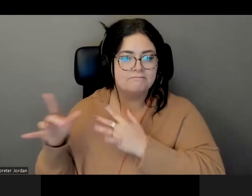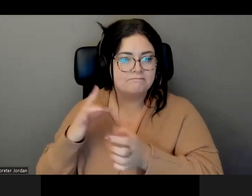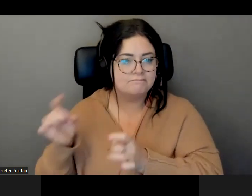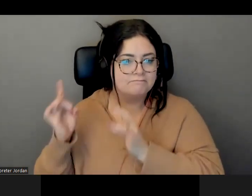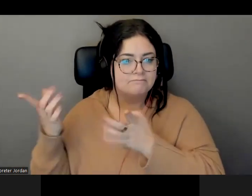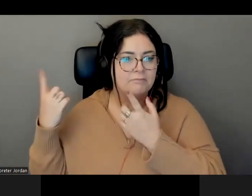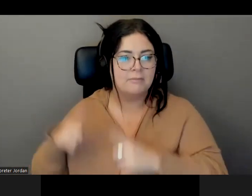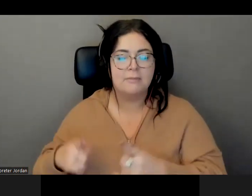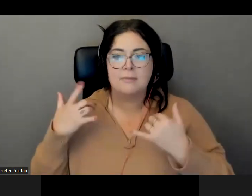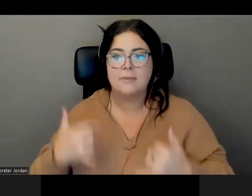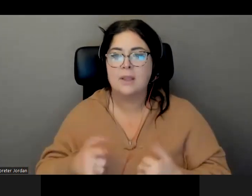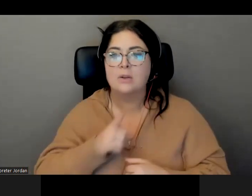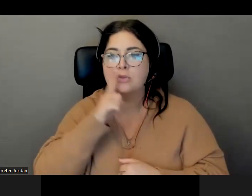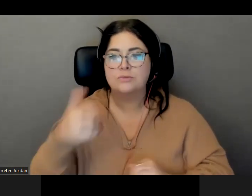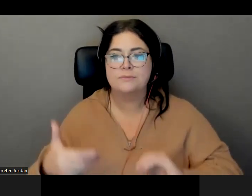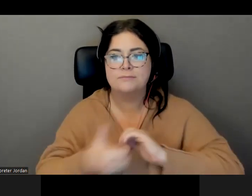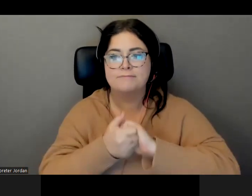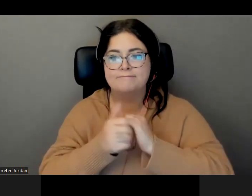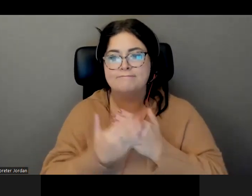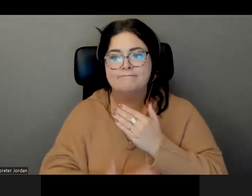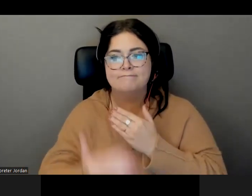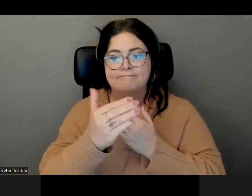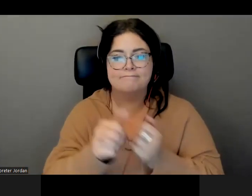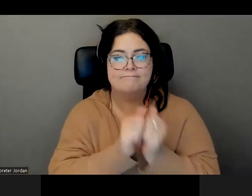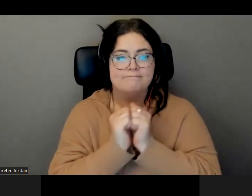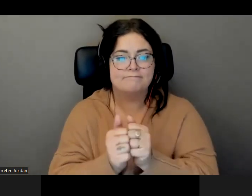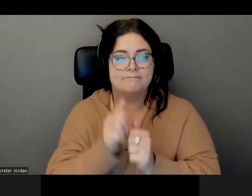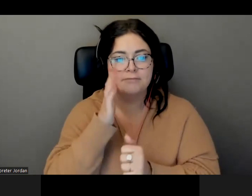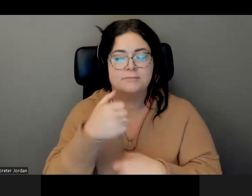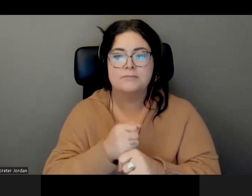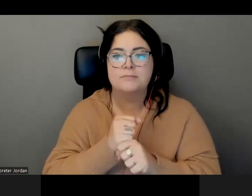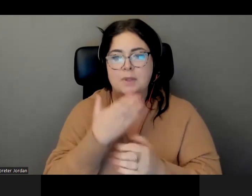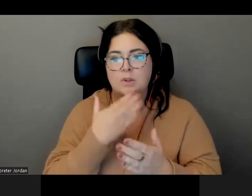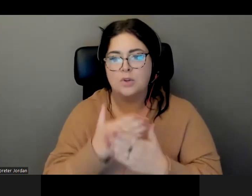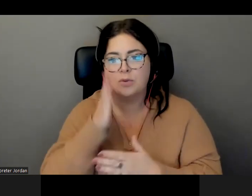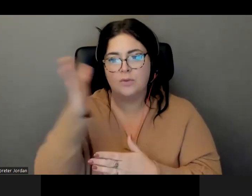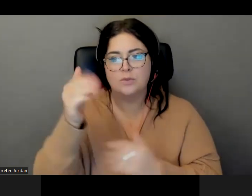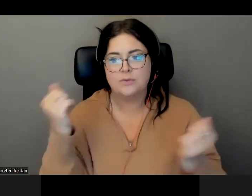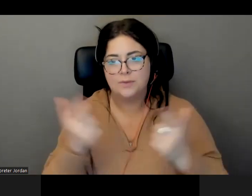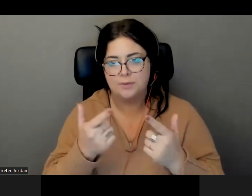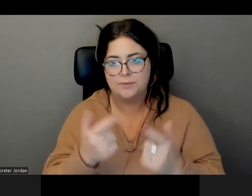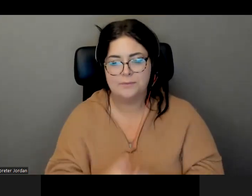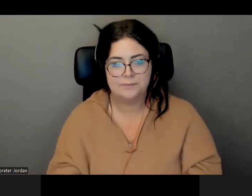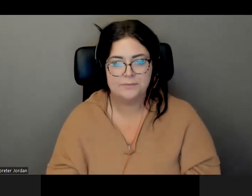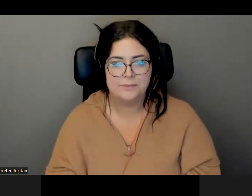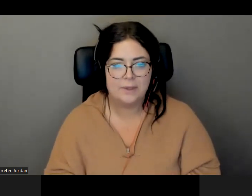in a spirit of truth and reconciliation to make a better future for all.